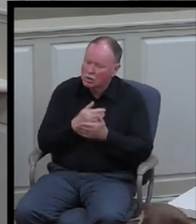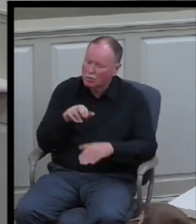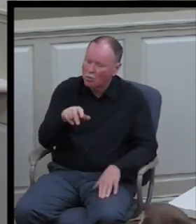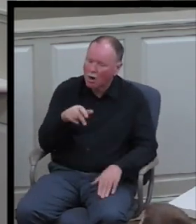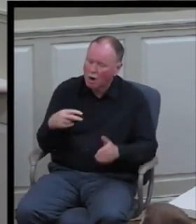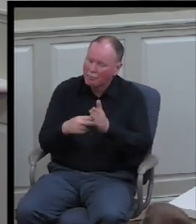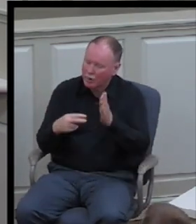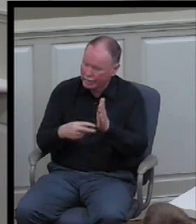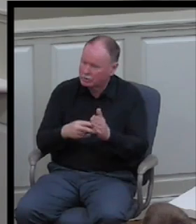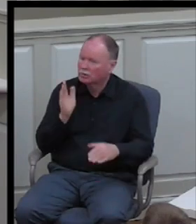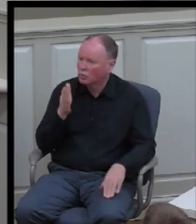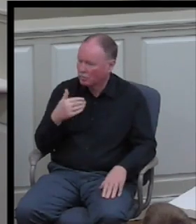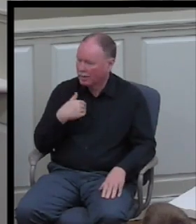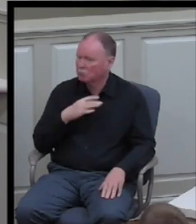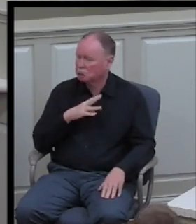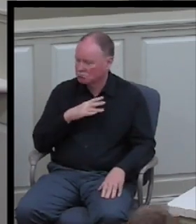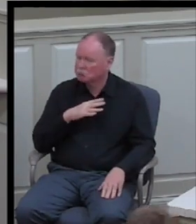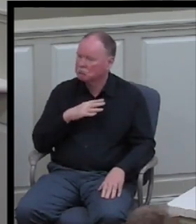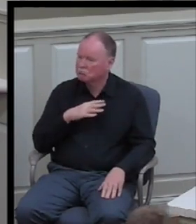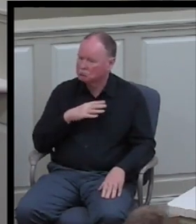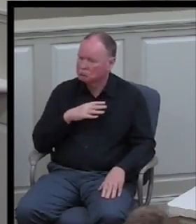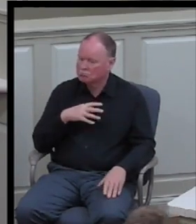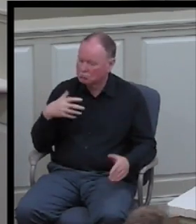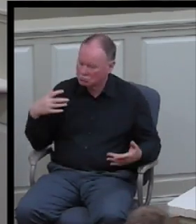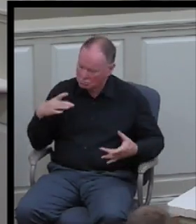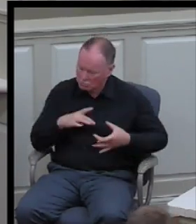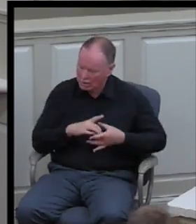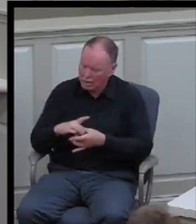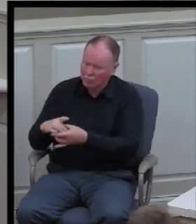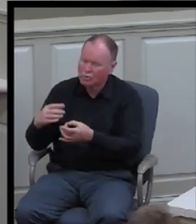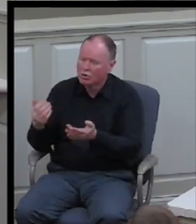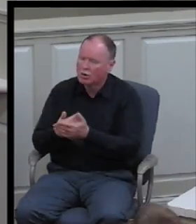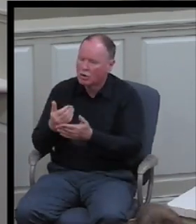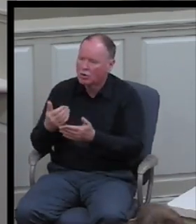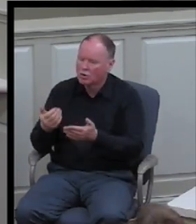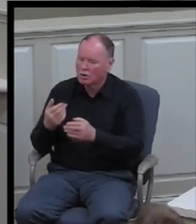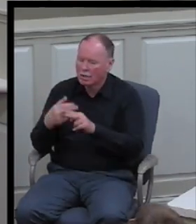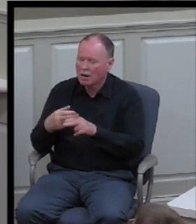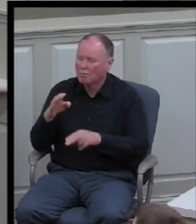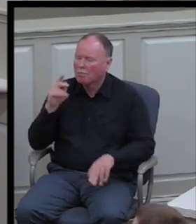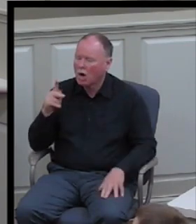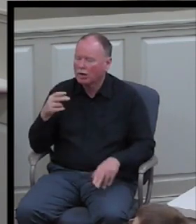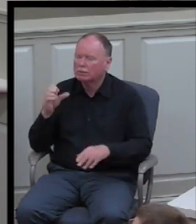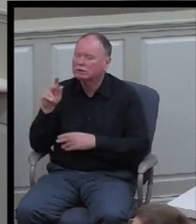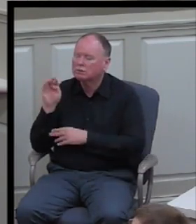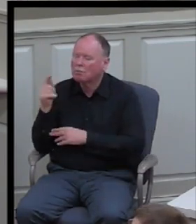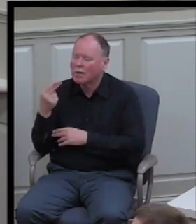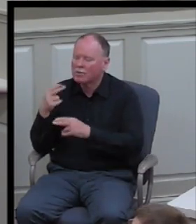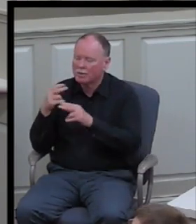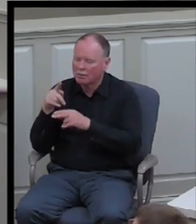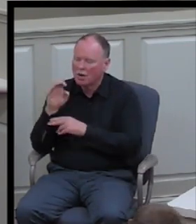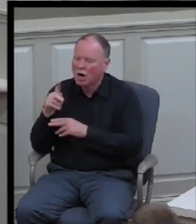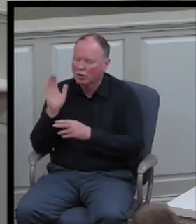pedestrian bridge will be spilling into our newly named park, Smith Park. And